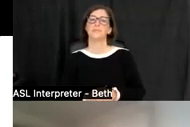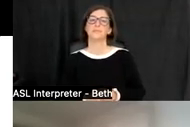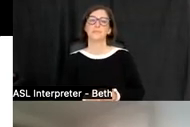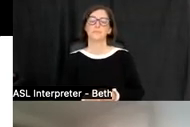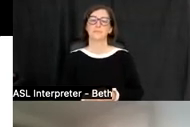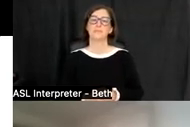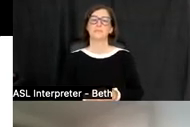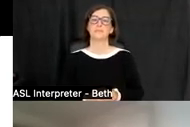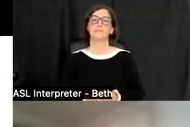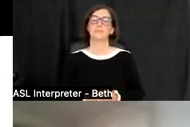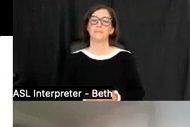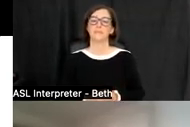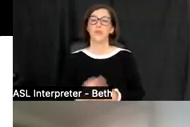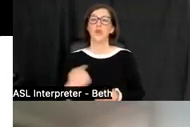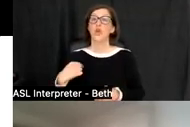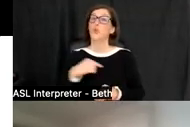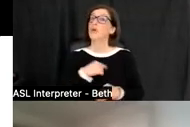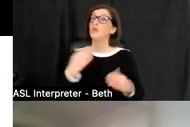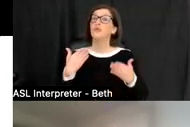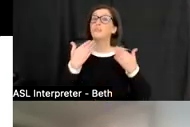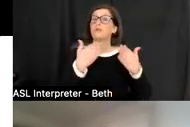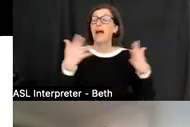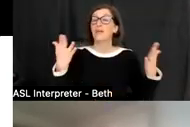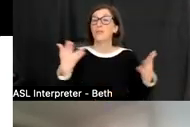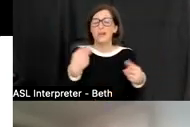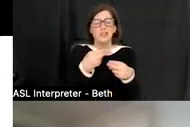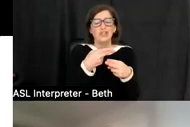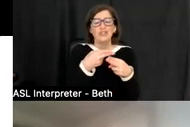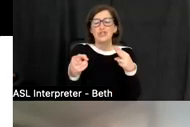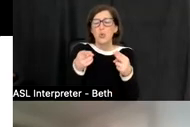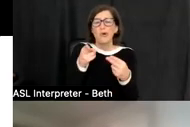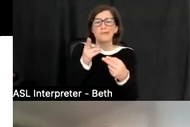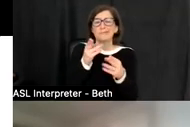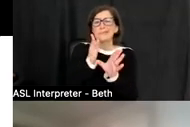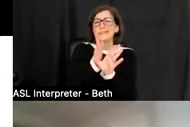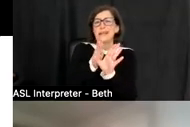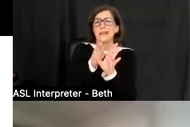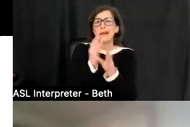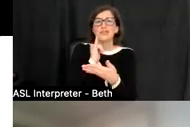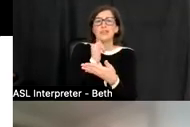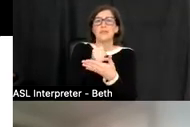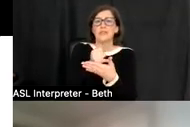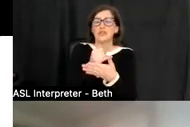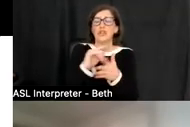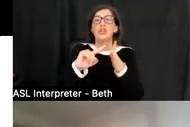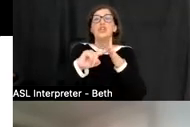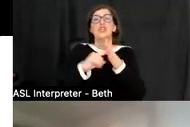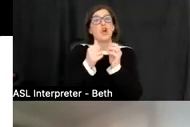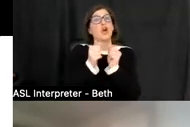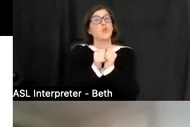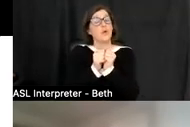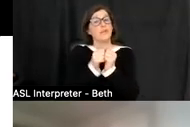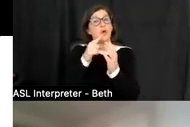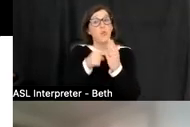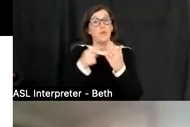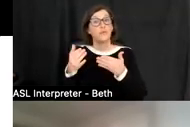we would be providing brief psychological interventions. We would start with what was provided in steps